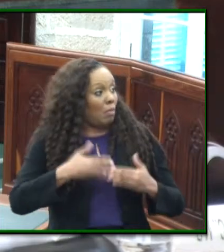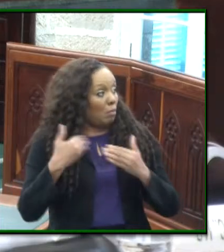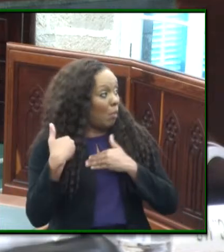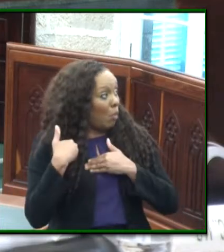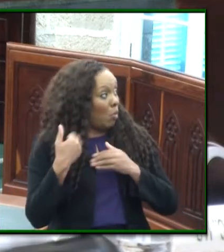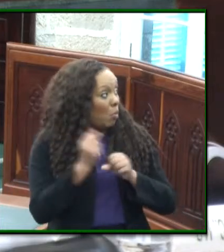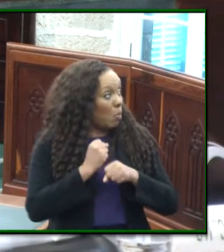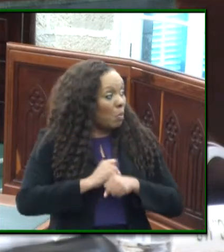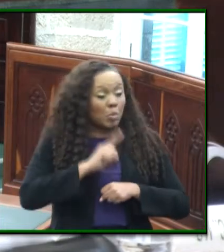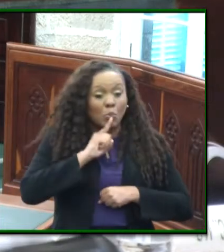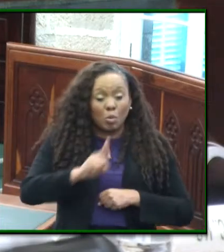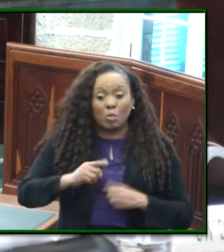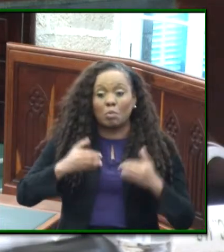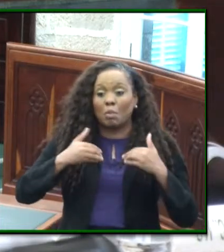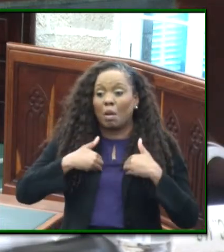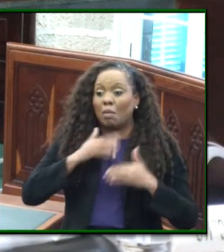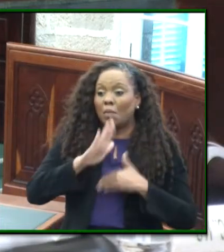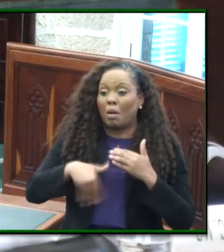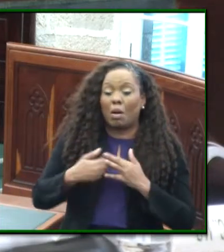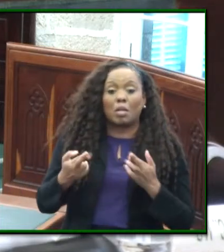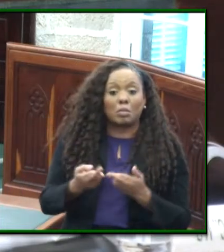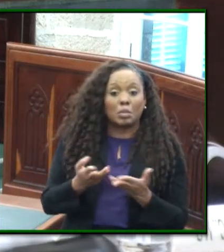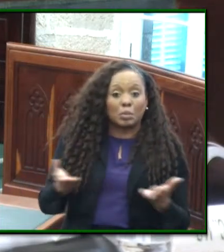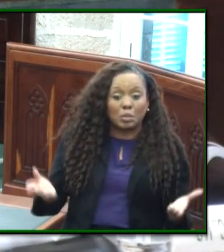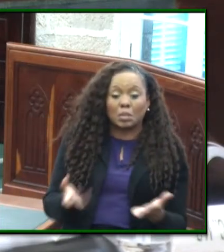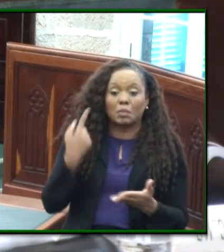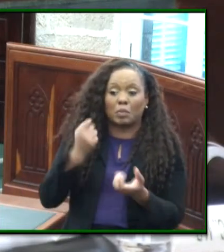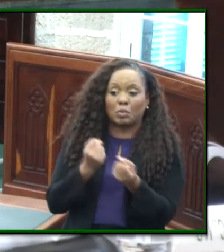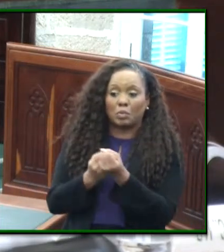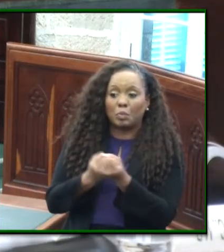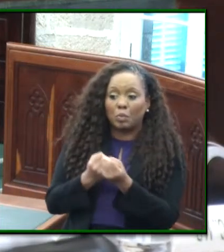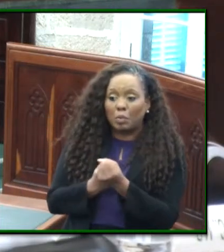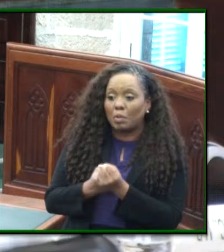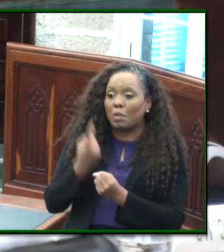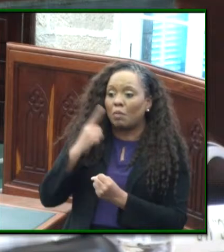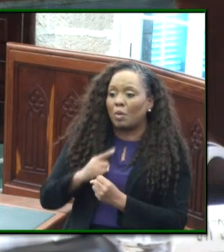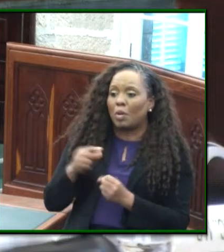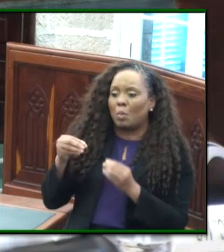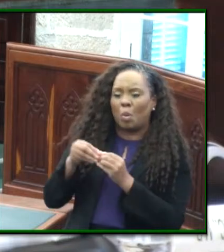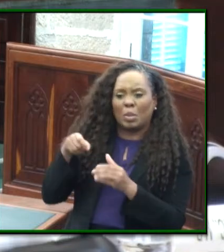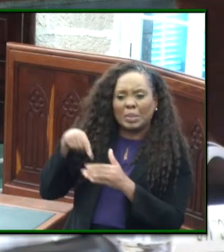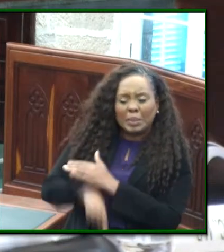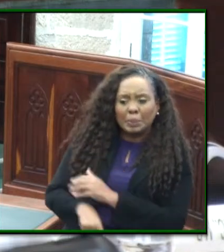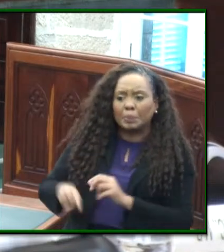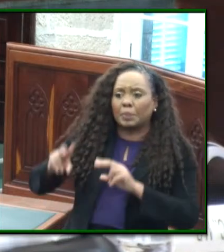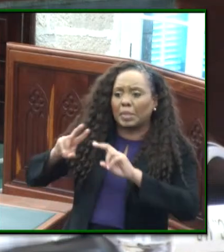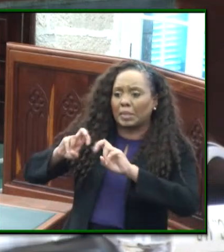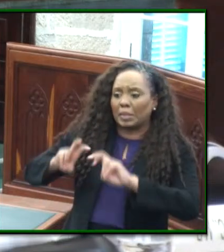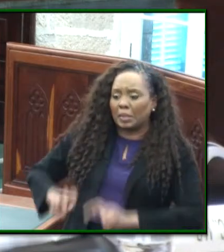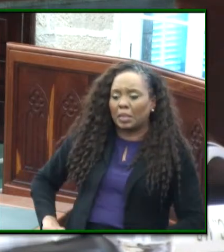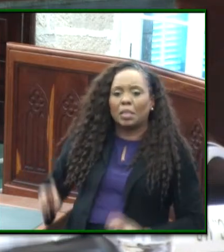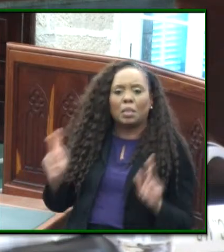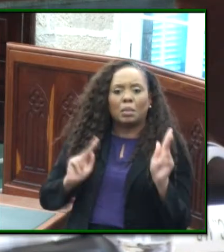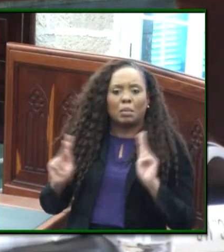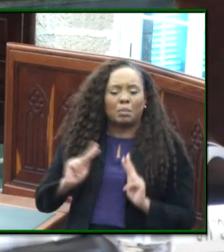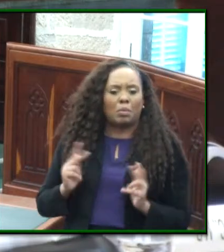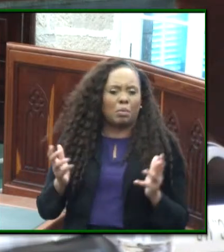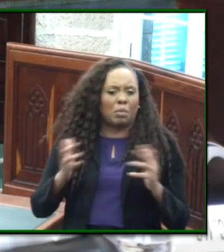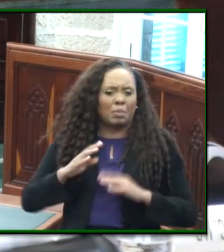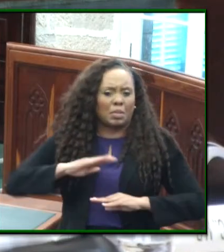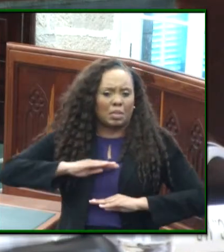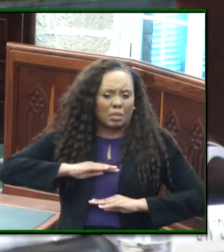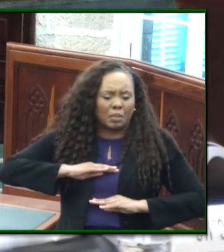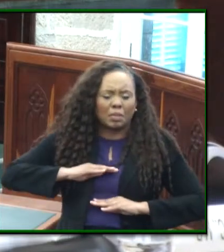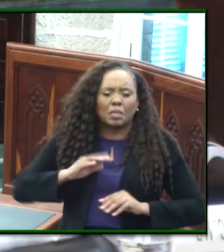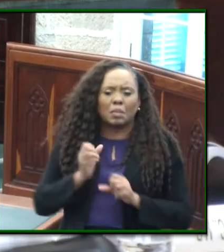necessary resources behind these types of agencies and certainly the investigations to make sure that the public feels satisfied that justice is also